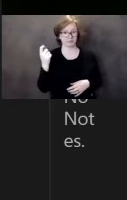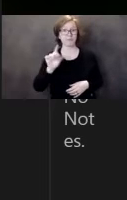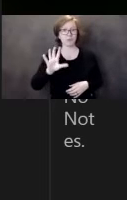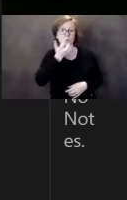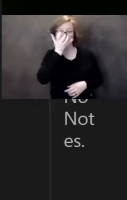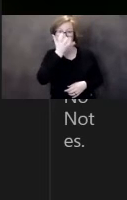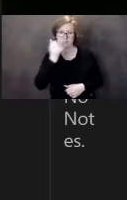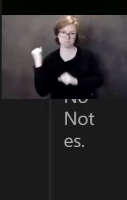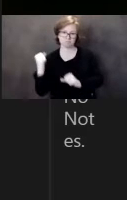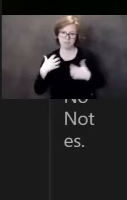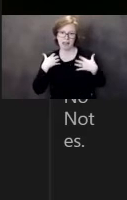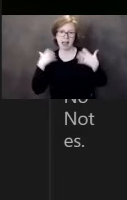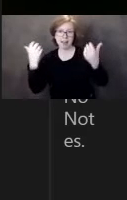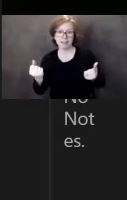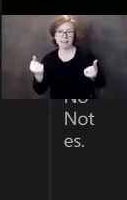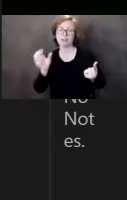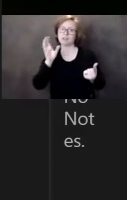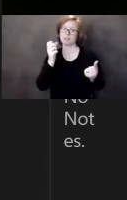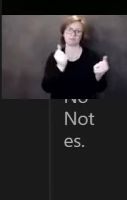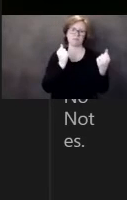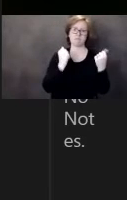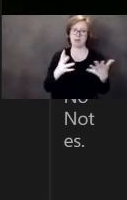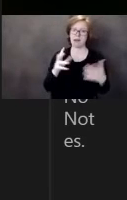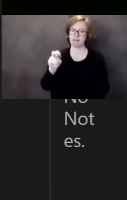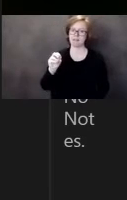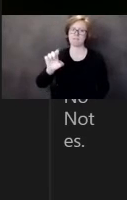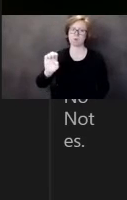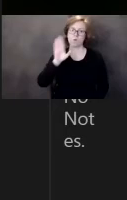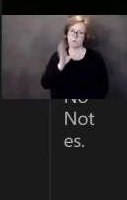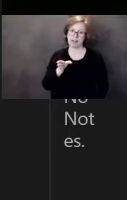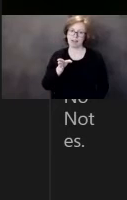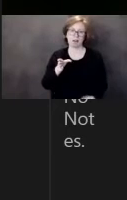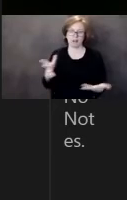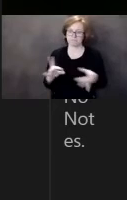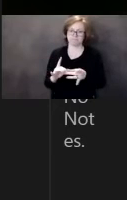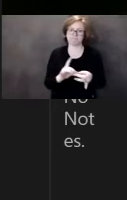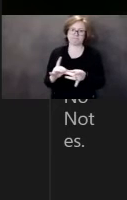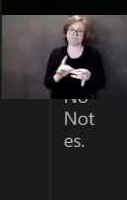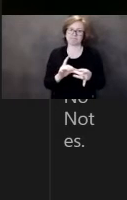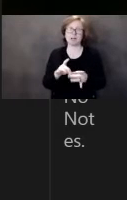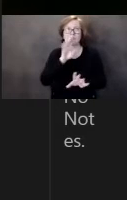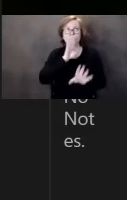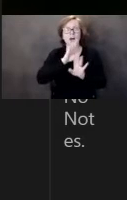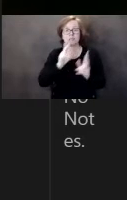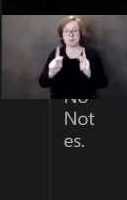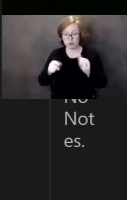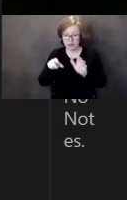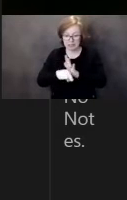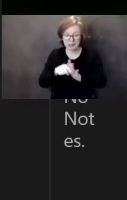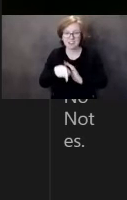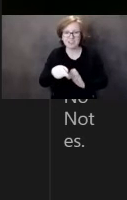are, the more voles you're going to have. It's just an absolute direct correlation. Frustrating, people try to kill them, they're